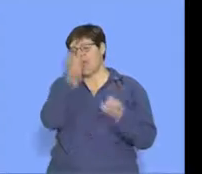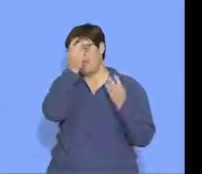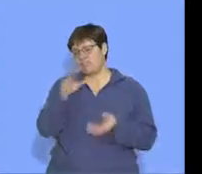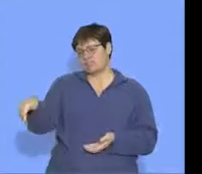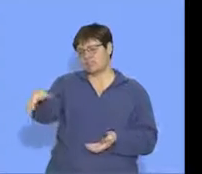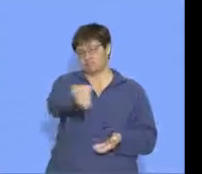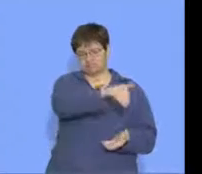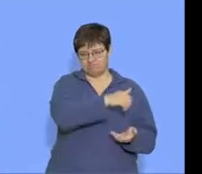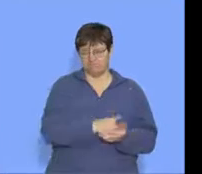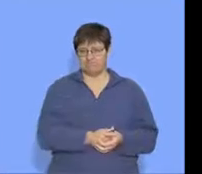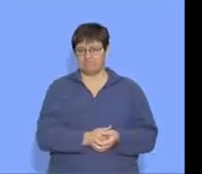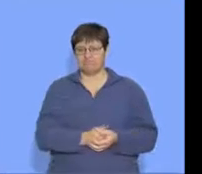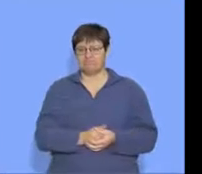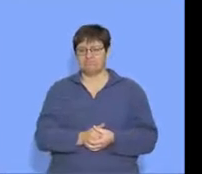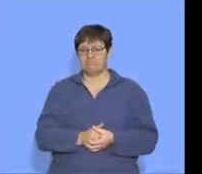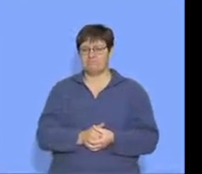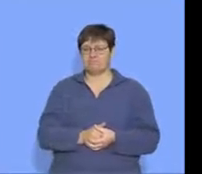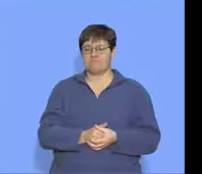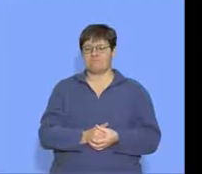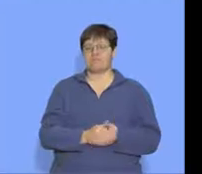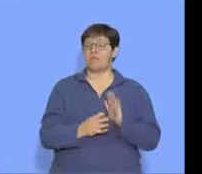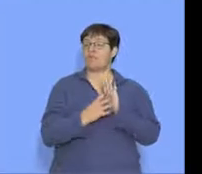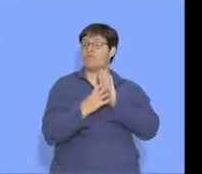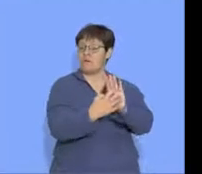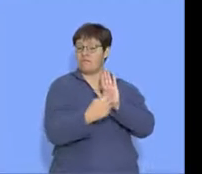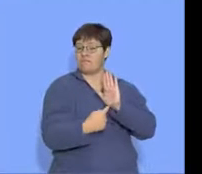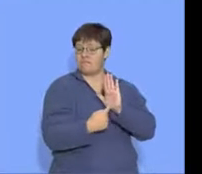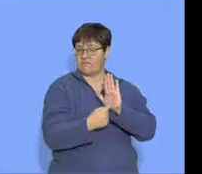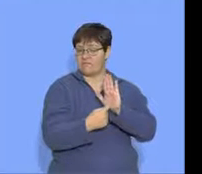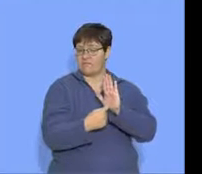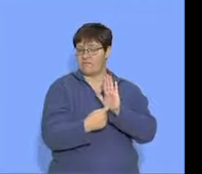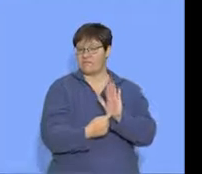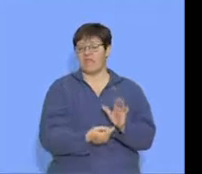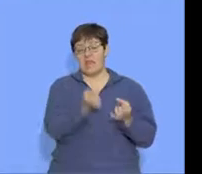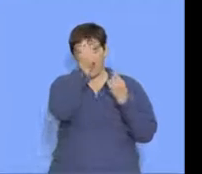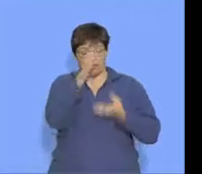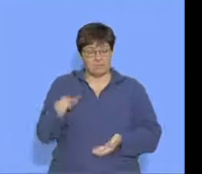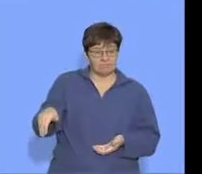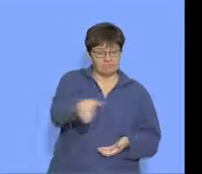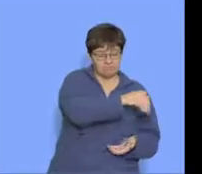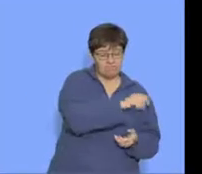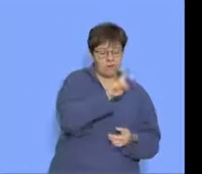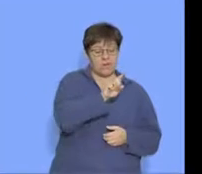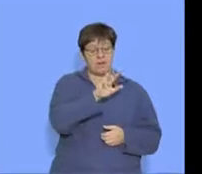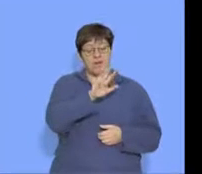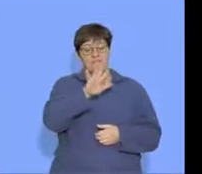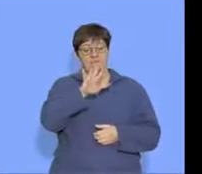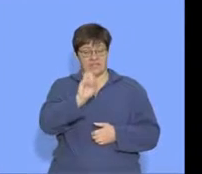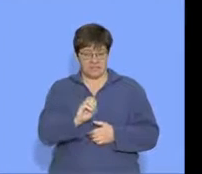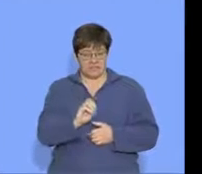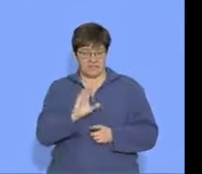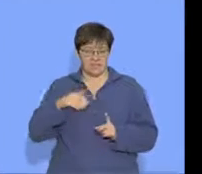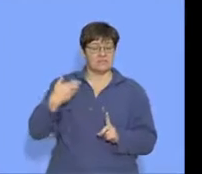collected. So guys, the graph shows you basically the information that was collected from the 1950s all the way